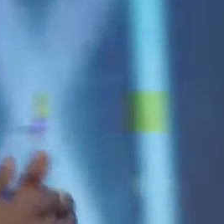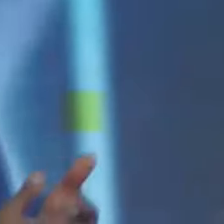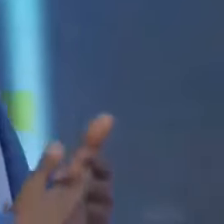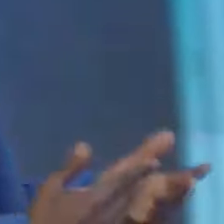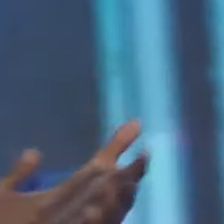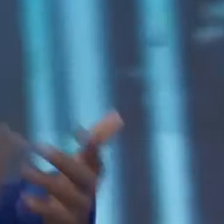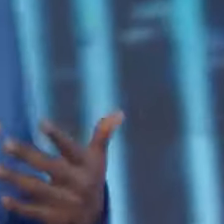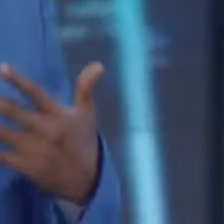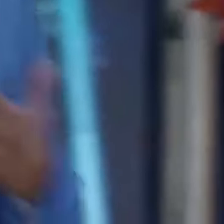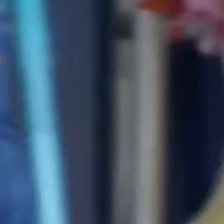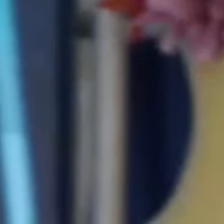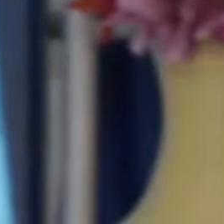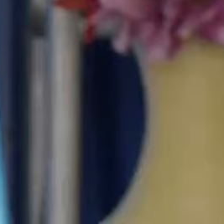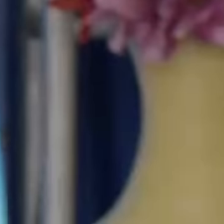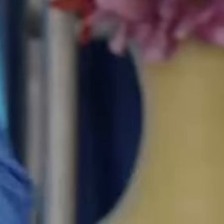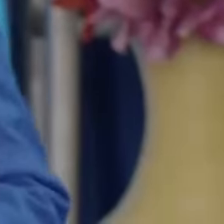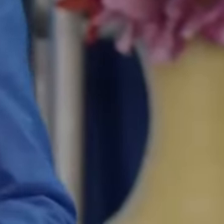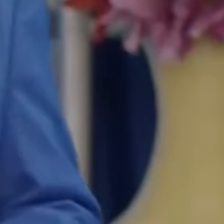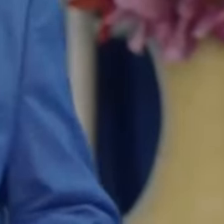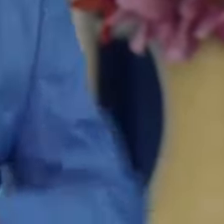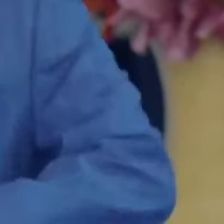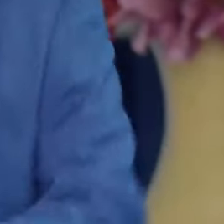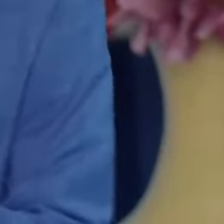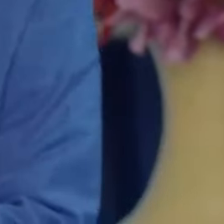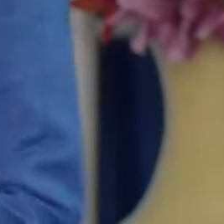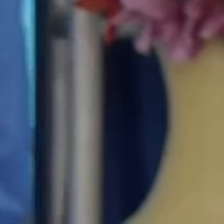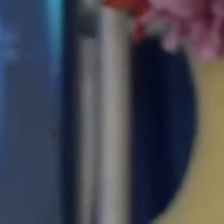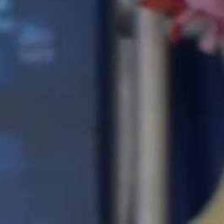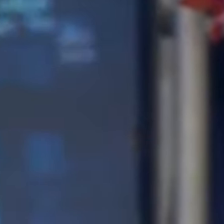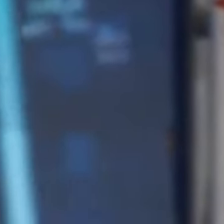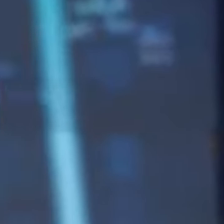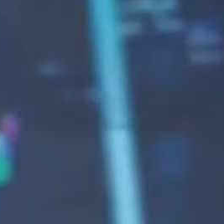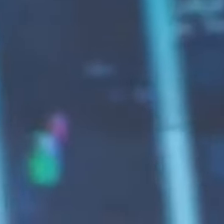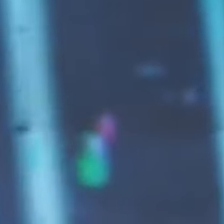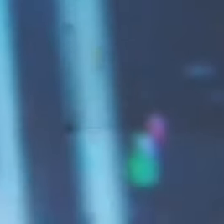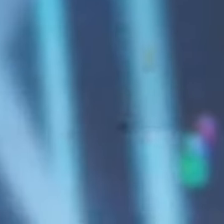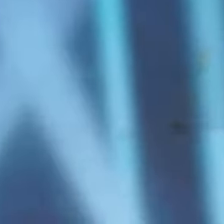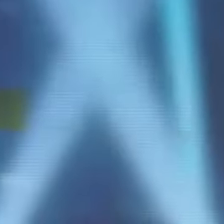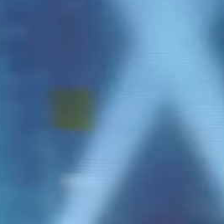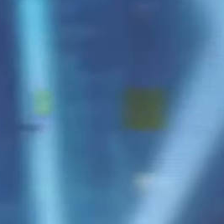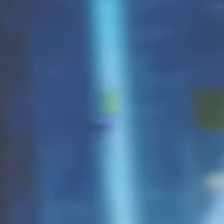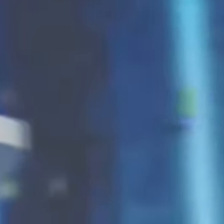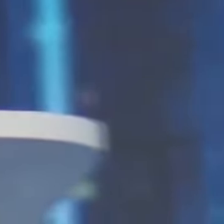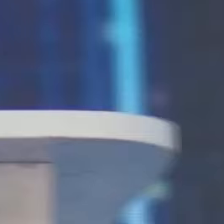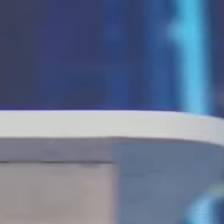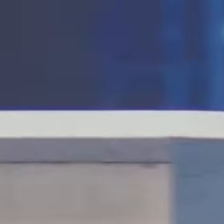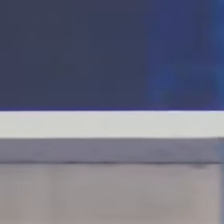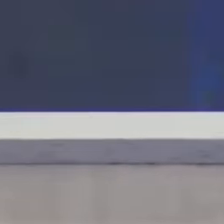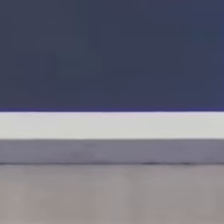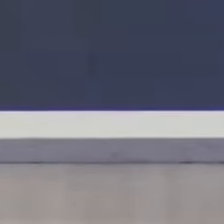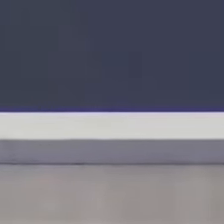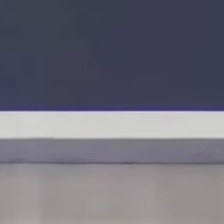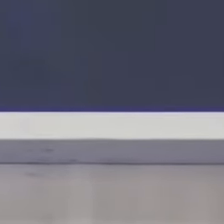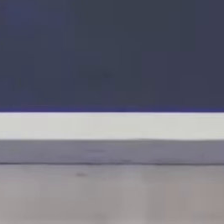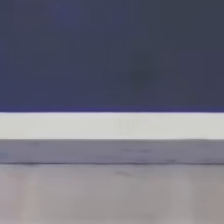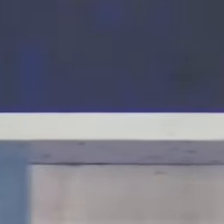The misdeeds, the habits in your own life that you have developed, and those habits are driving you down,